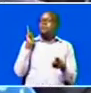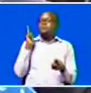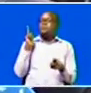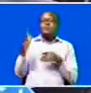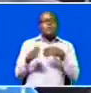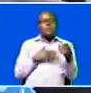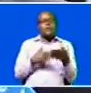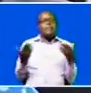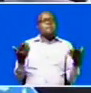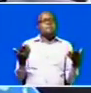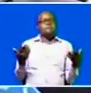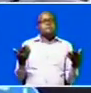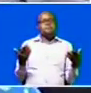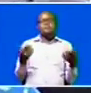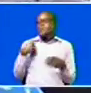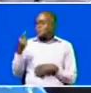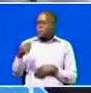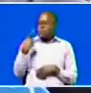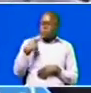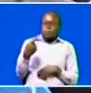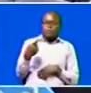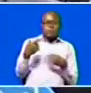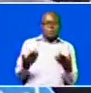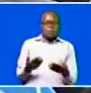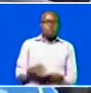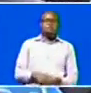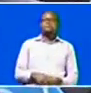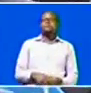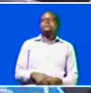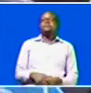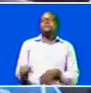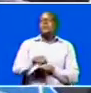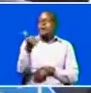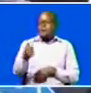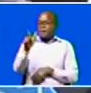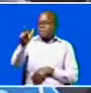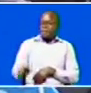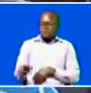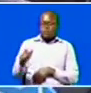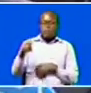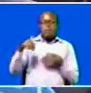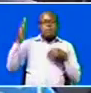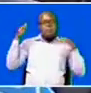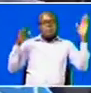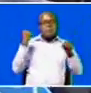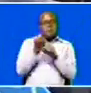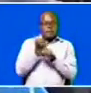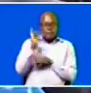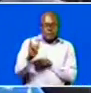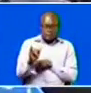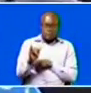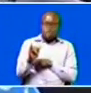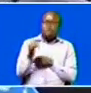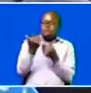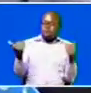be it delinquent or for any other person, an adult. And the delinquent